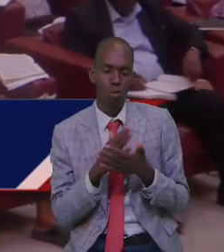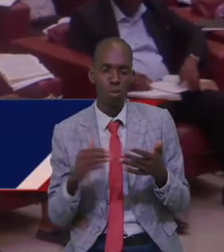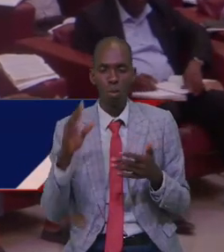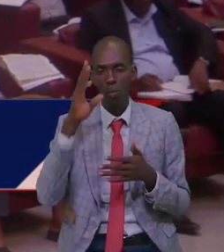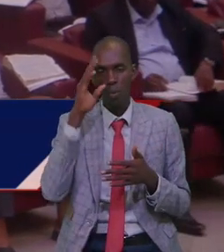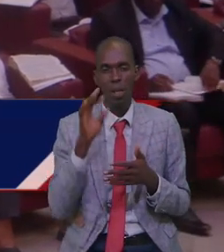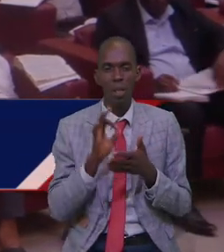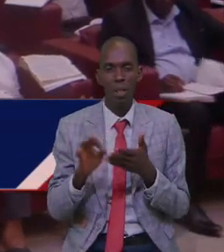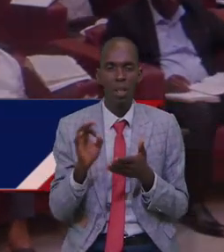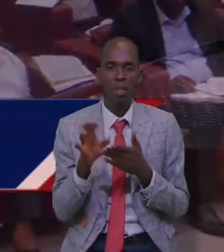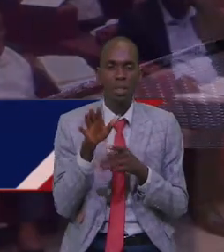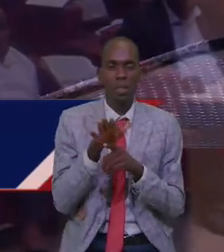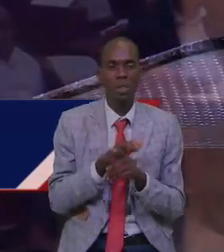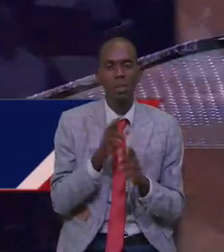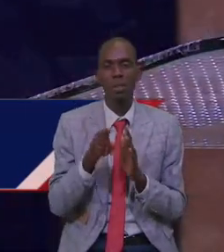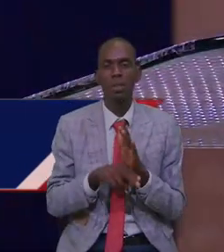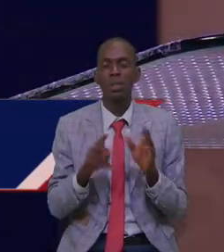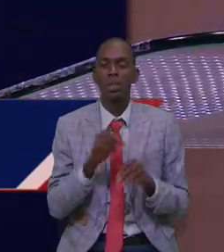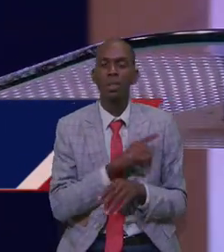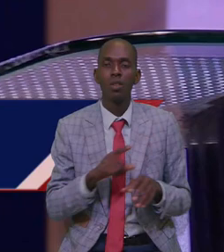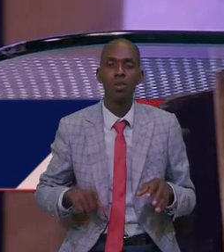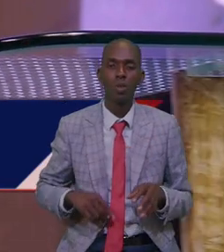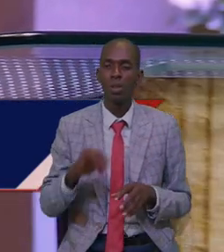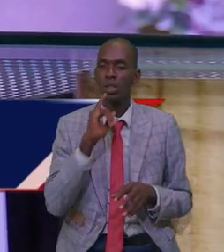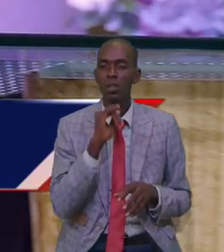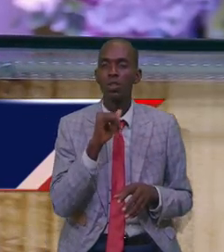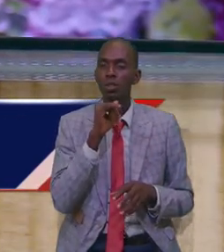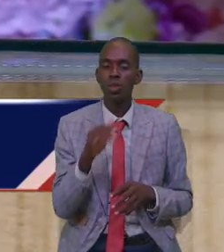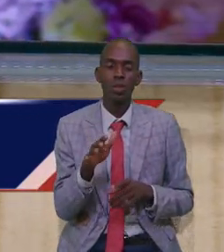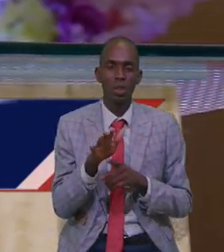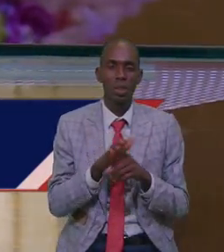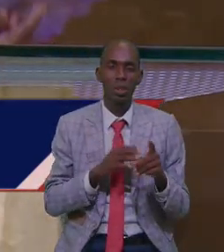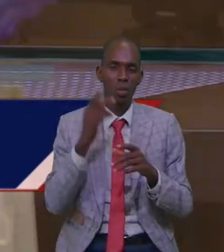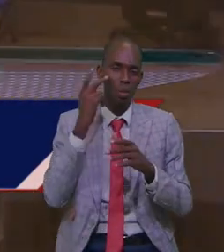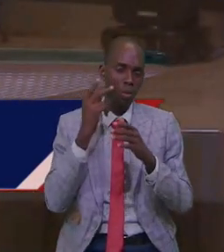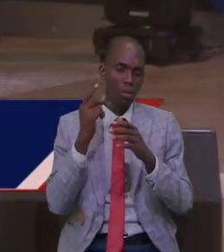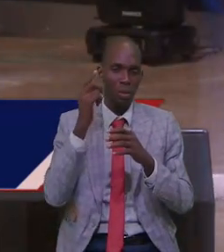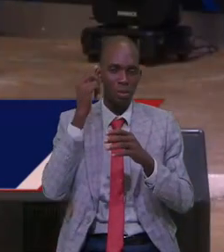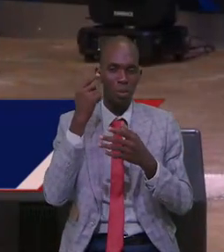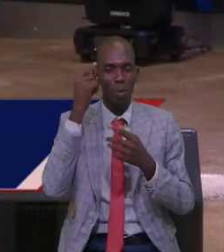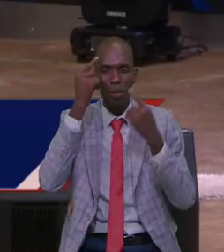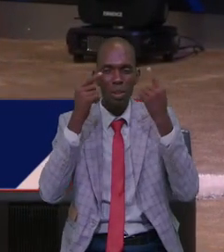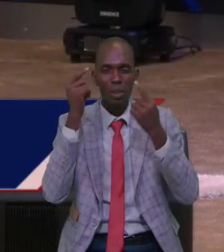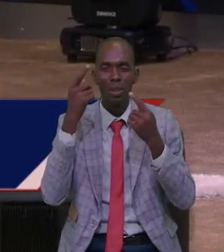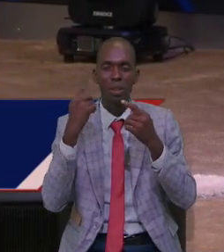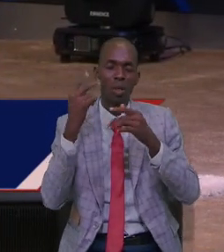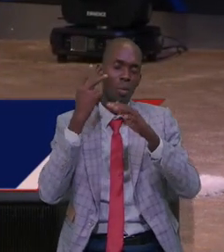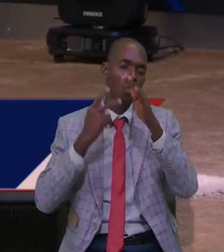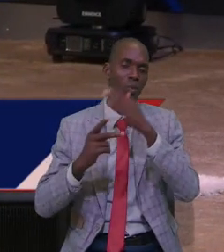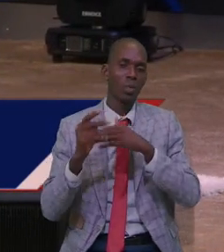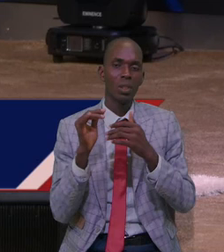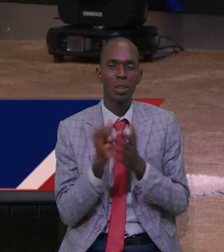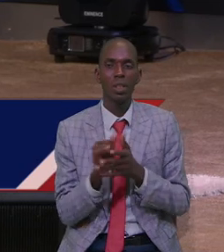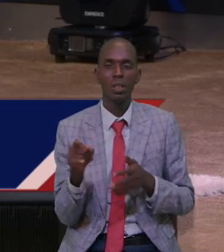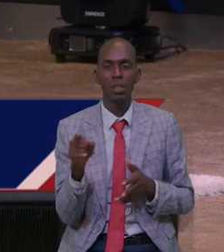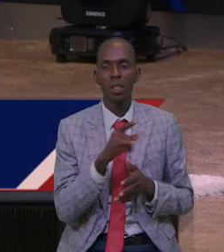count slackness. The Lord is not slack concerning the prophecy that he will come. He will judge the